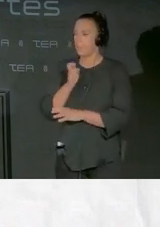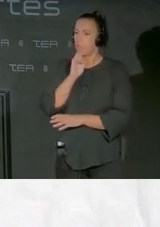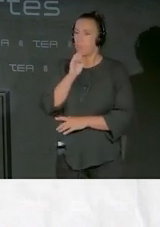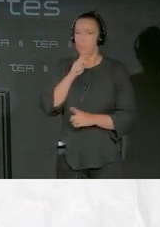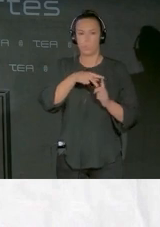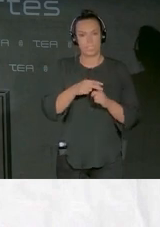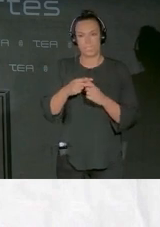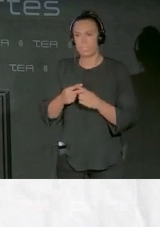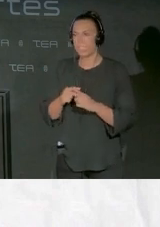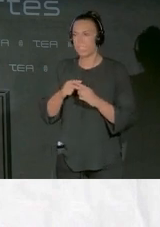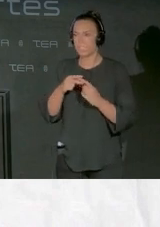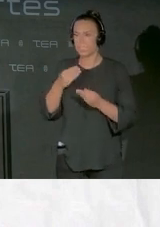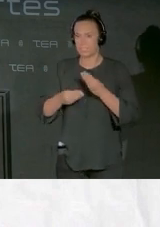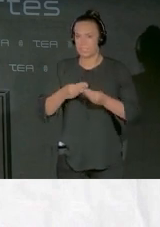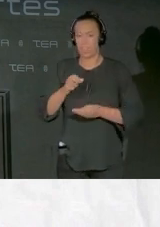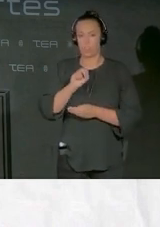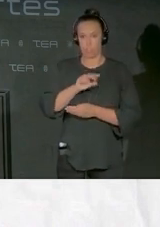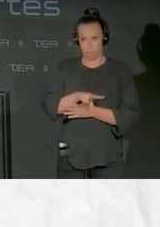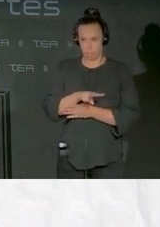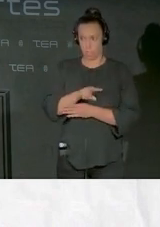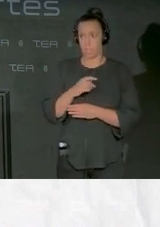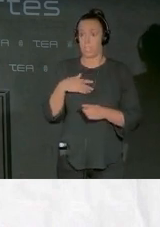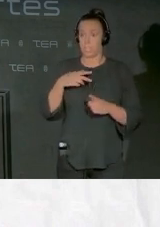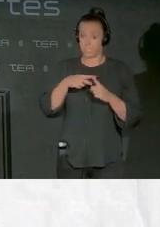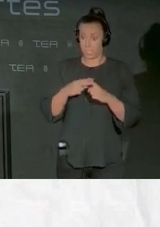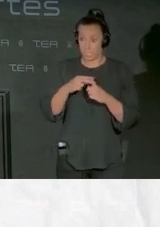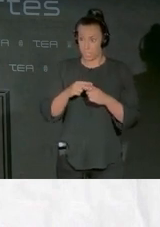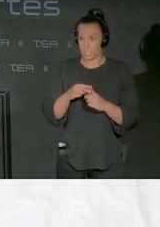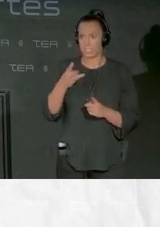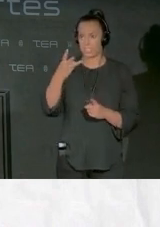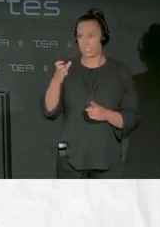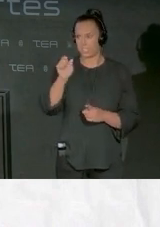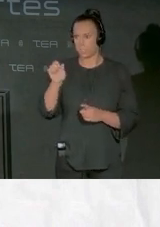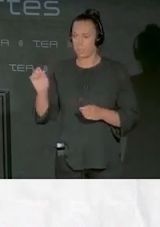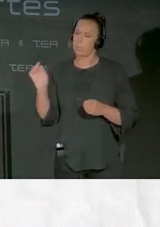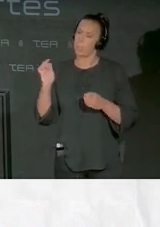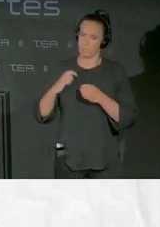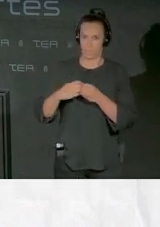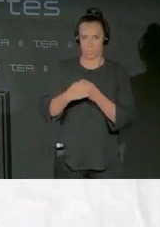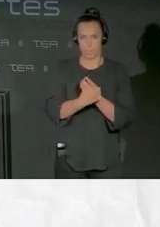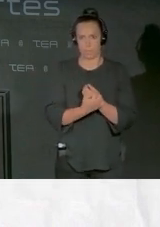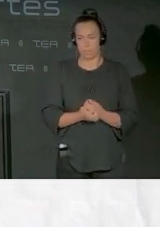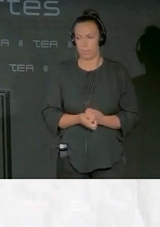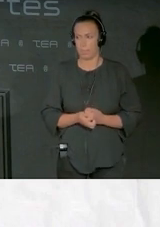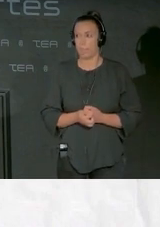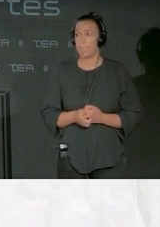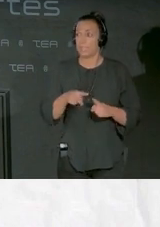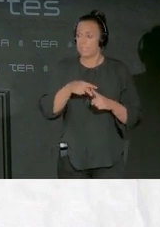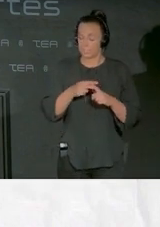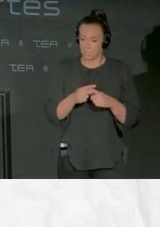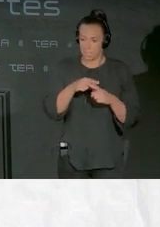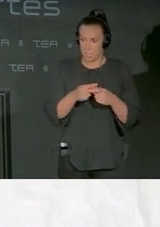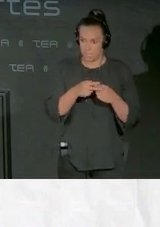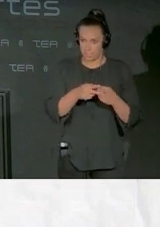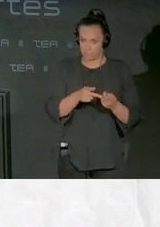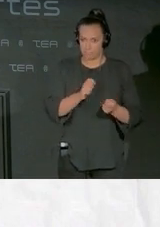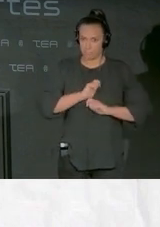300 individuals. These were meaningful workshops, so they weren't sort of, it wasn't a quick survey, it was often sort of